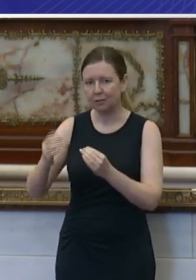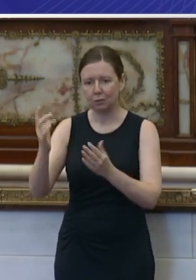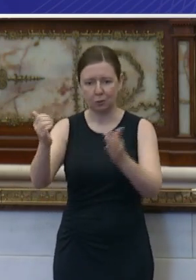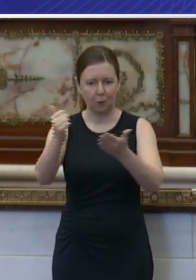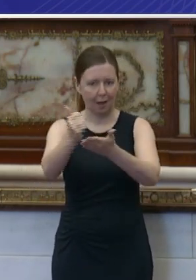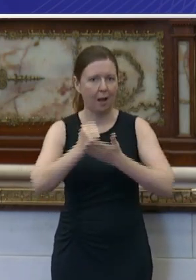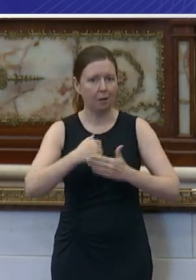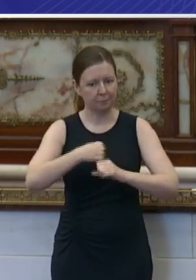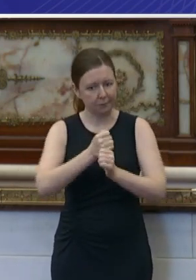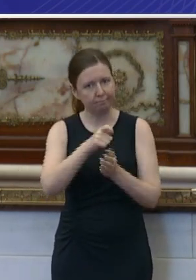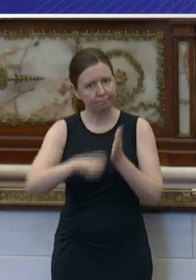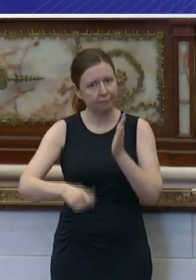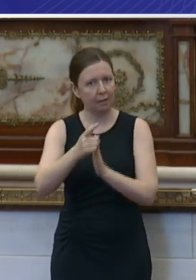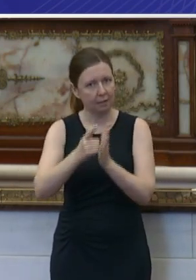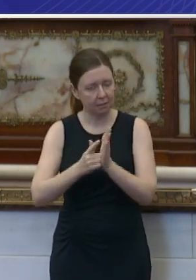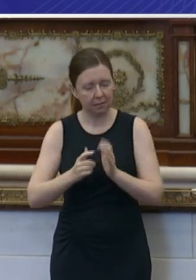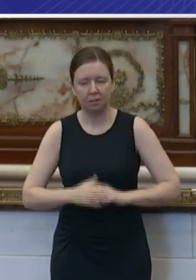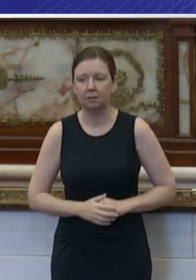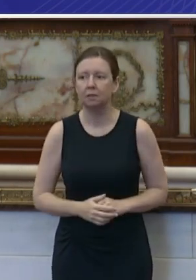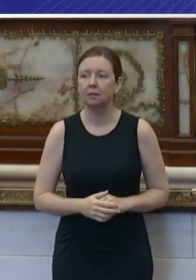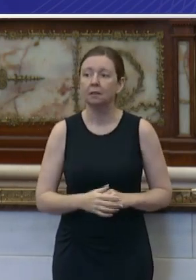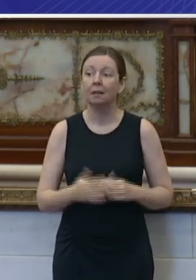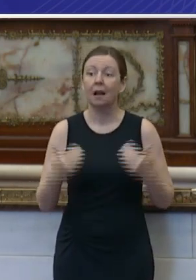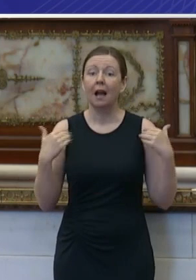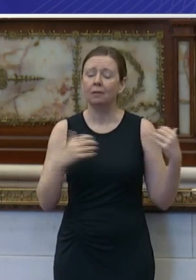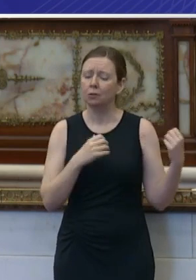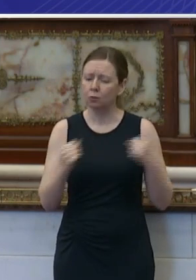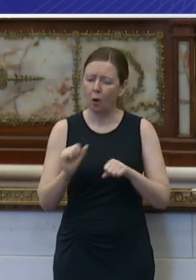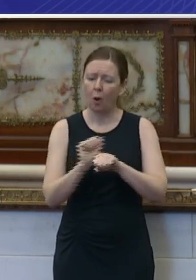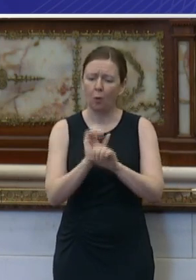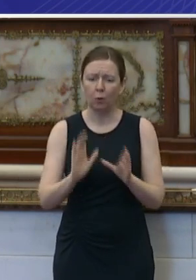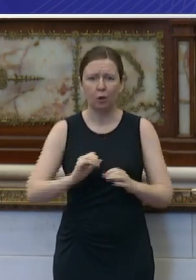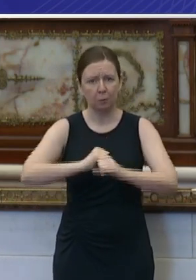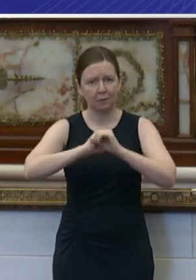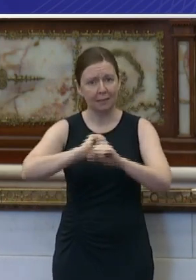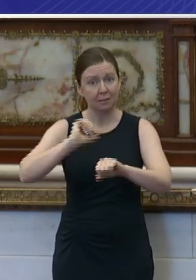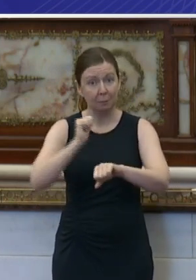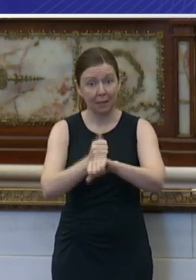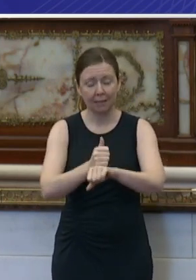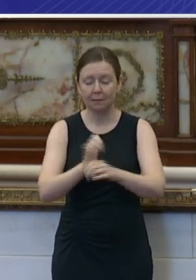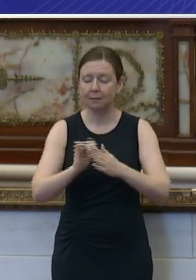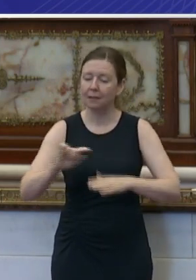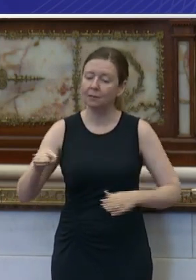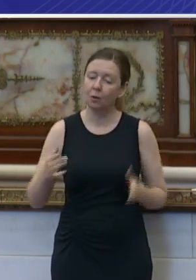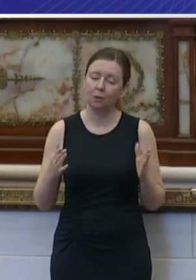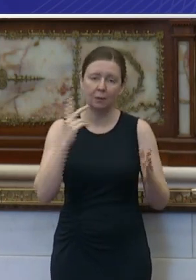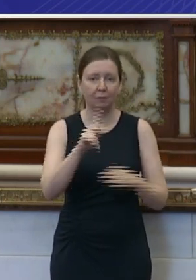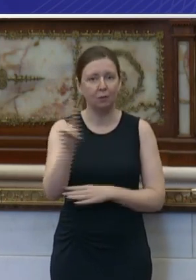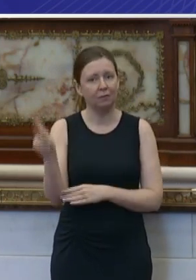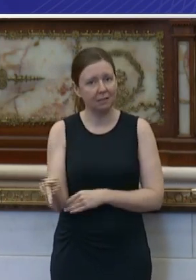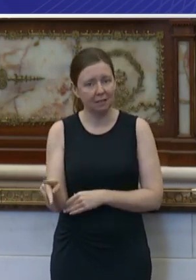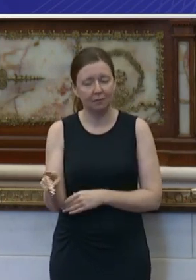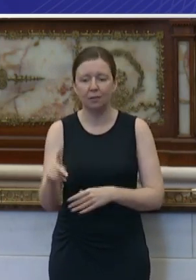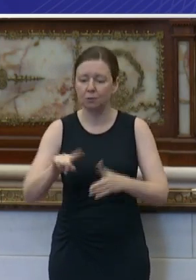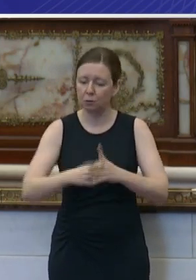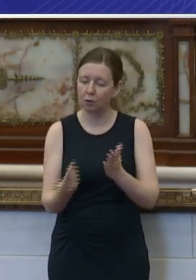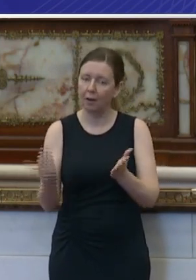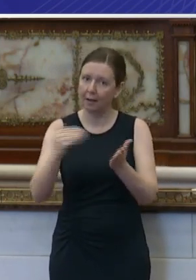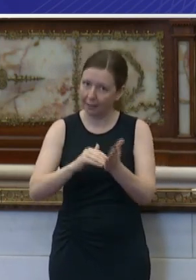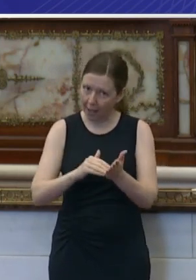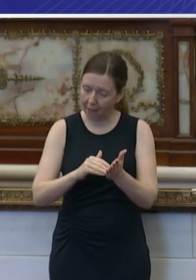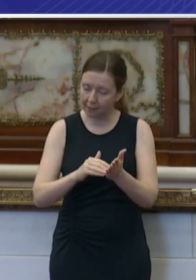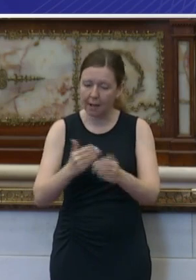this legislation. Having strong worker protections in place is the only way for Philadelphia to restart our